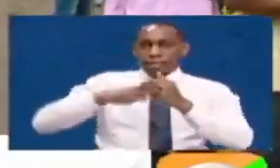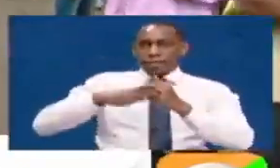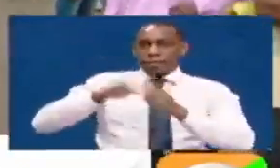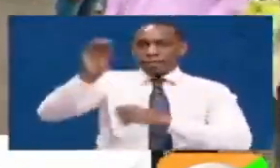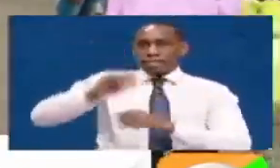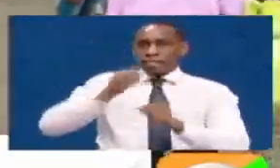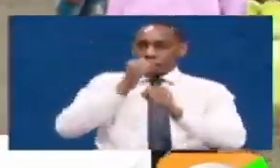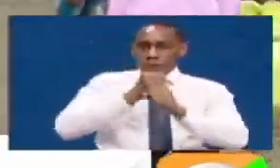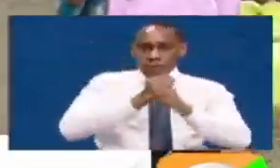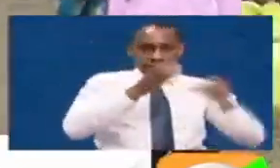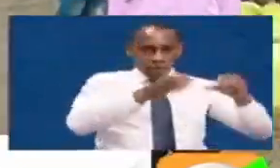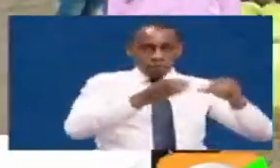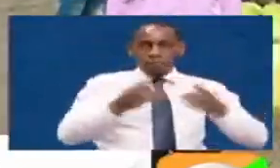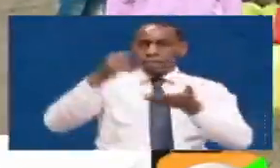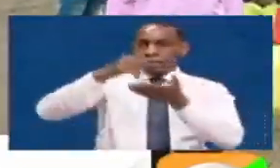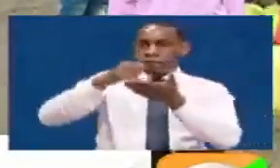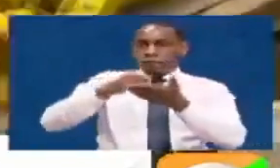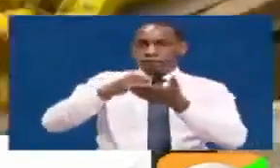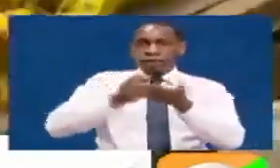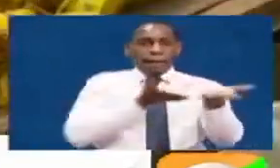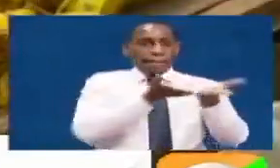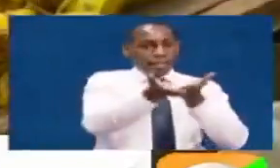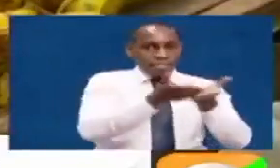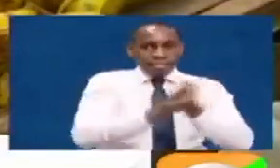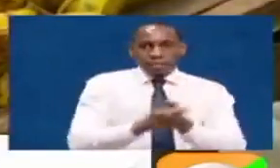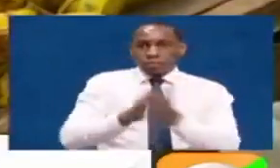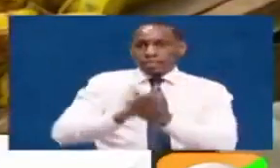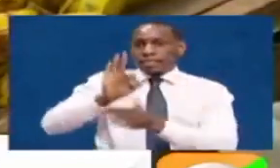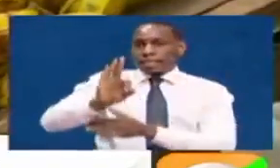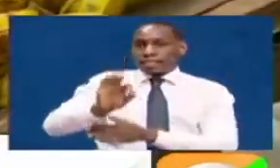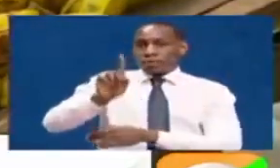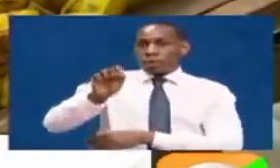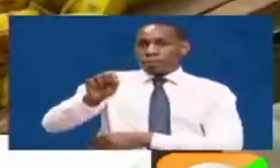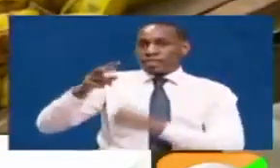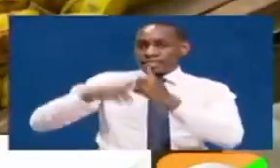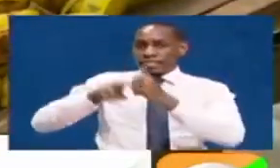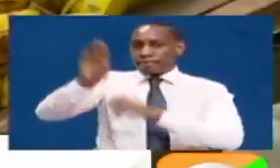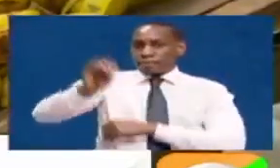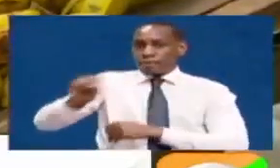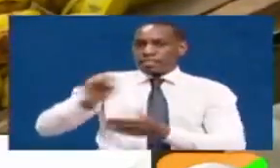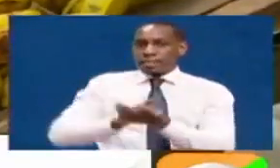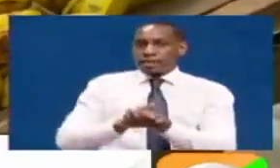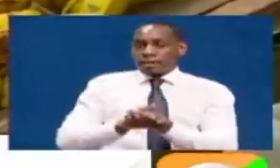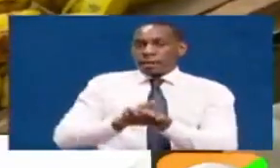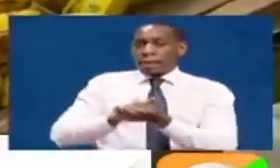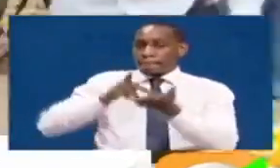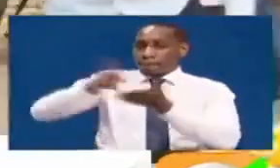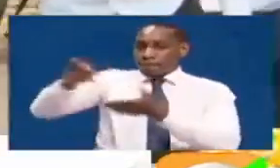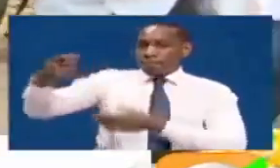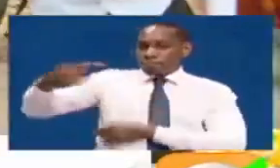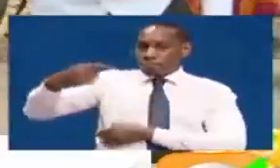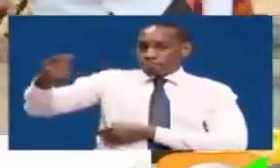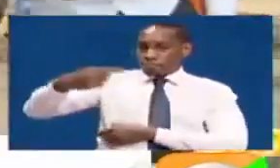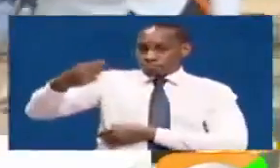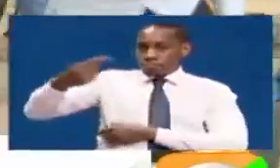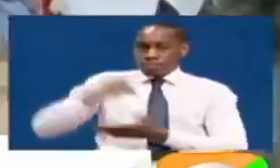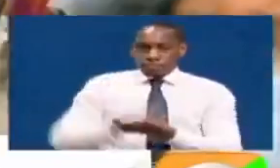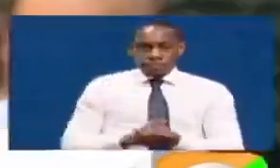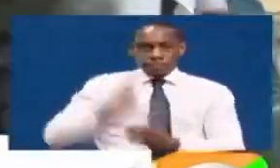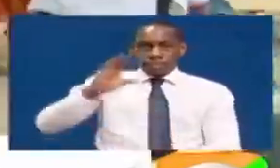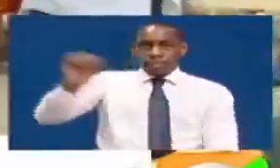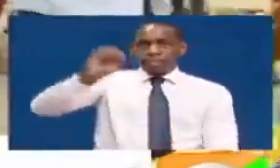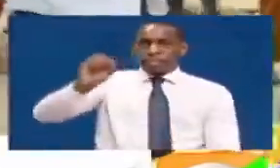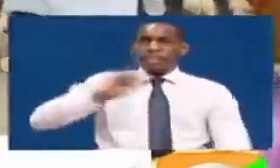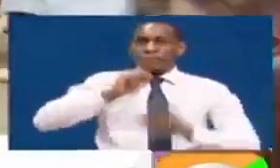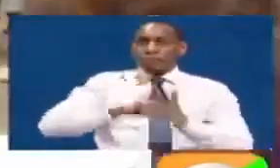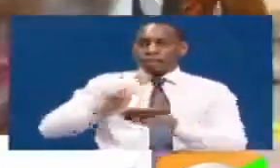of the working population were engaged in their own businesses, while 31.7% were paid employees outside the household. The CS